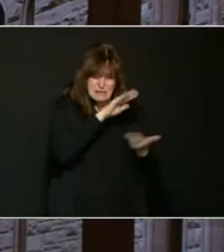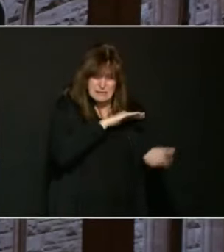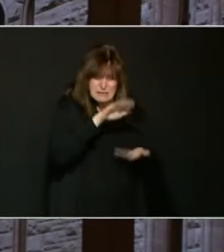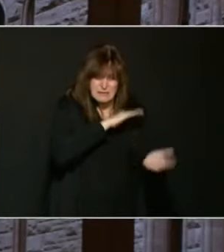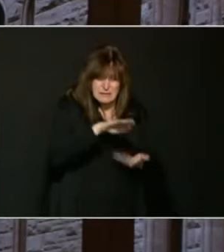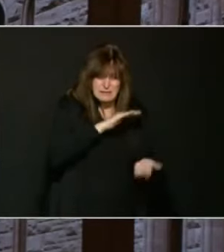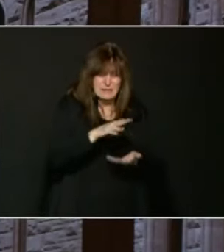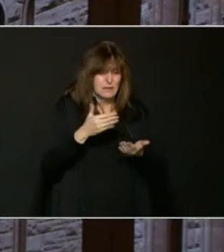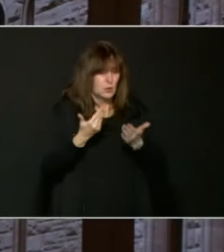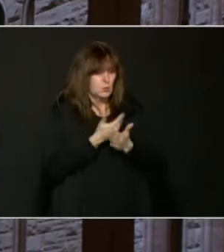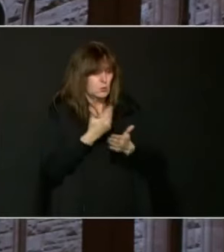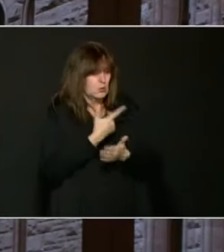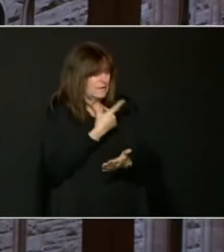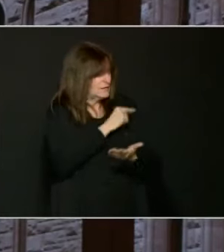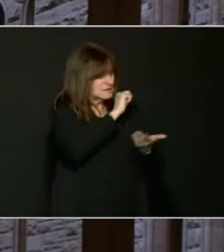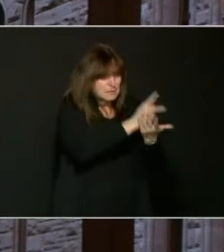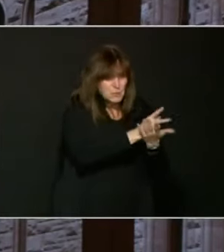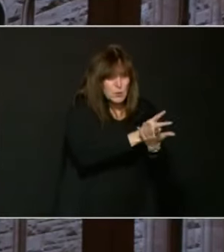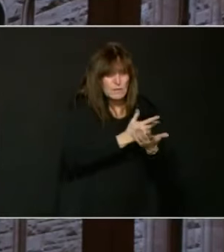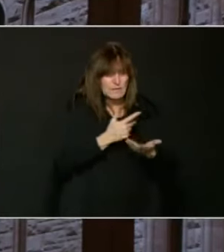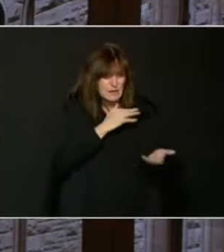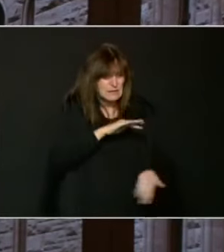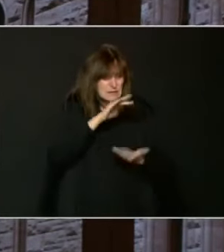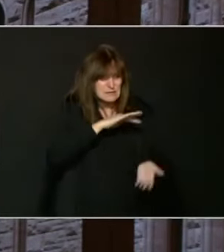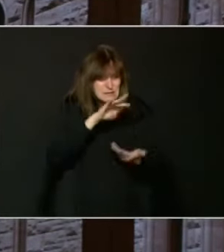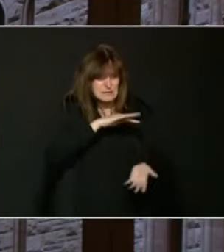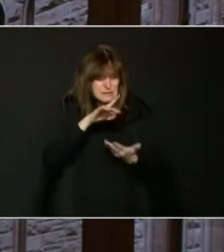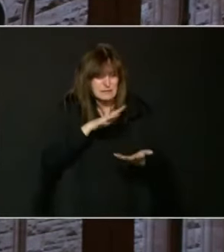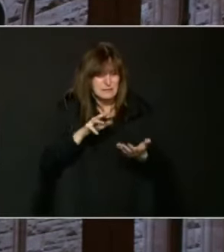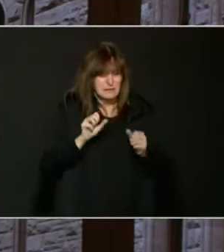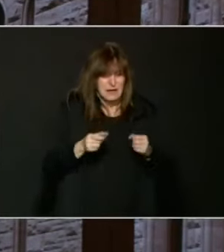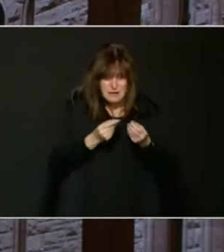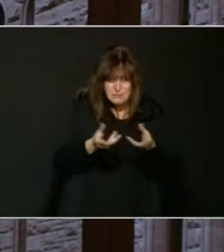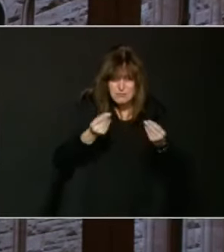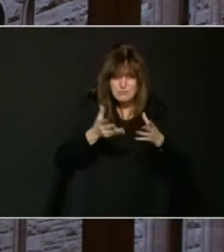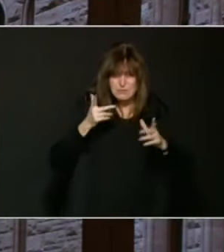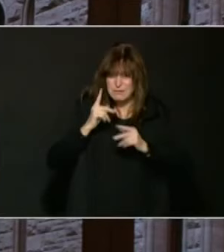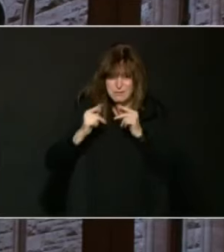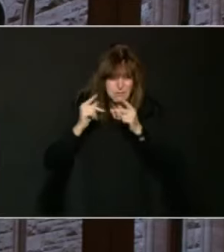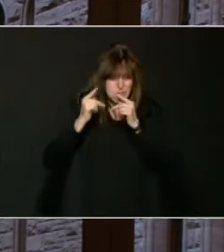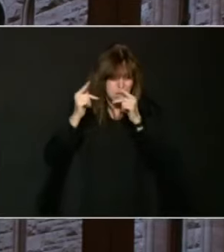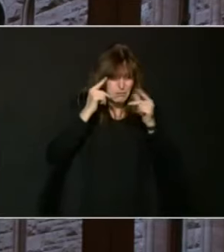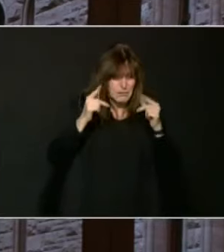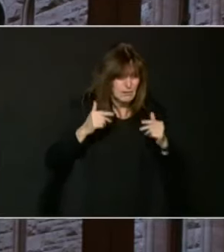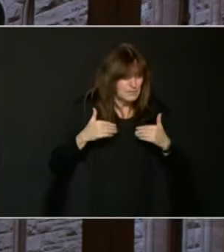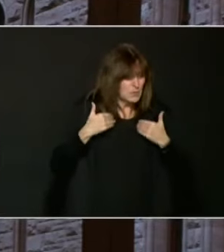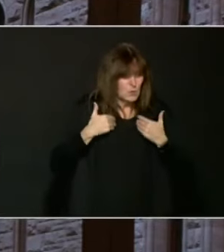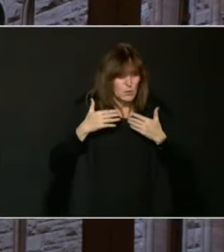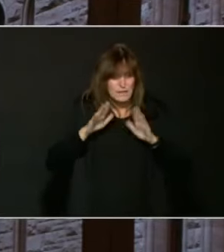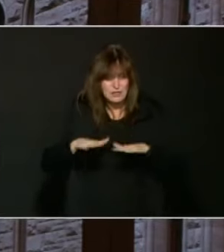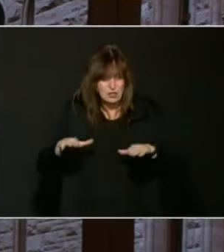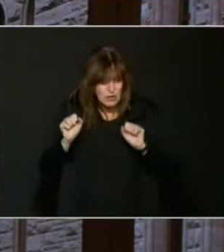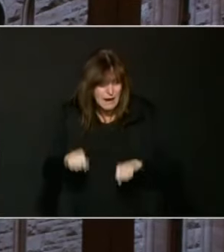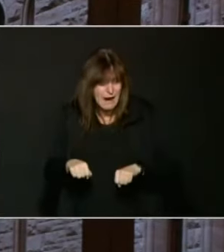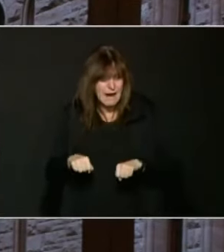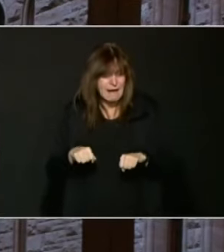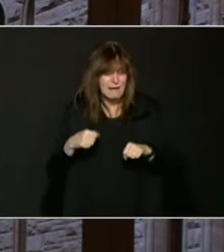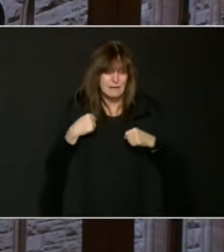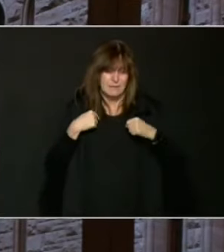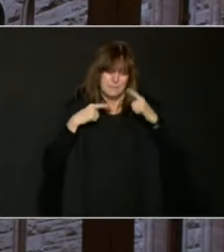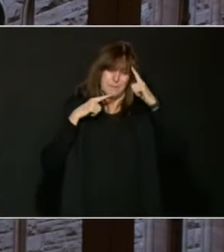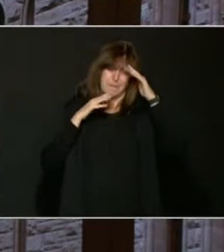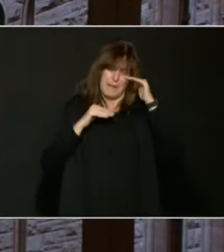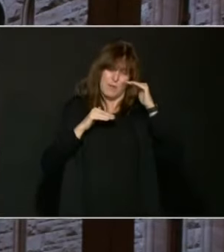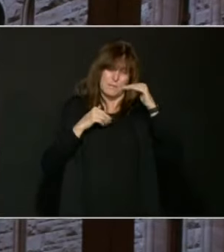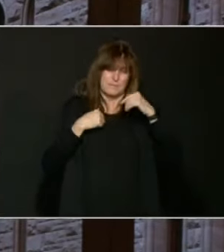even wider age group, even youth and children. This has all great promise. So I'm keeping my hopes up, but we have